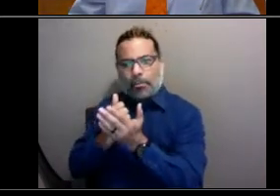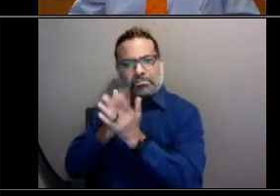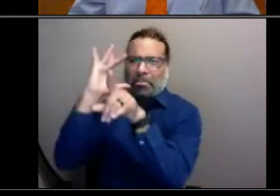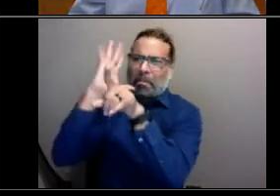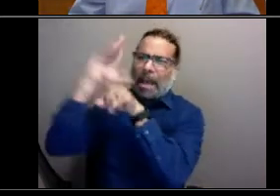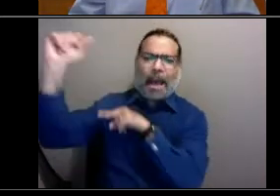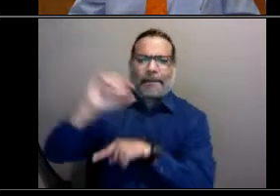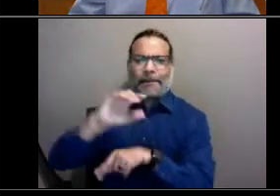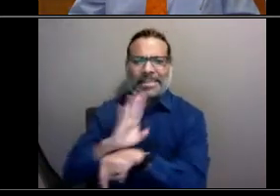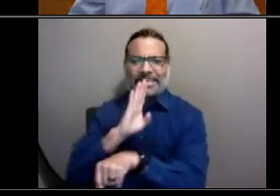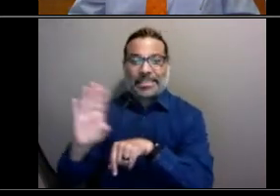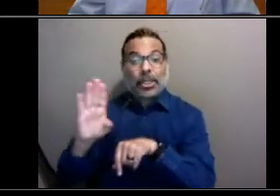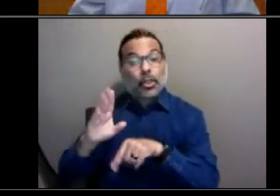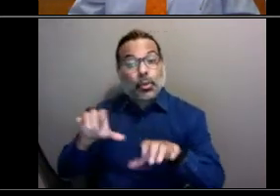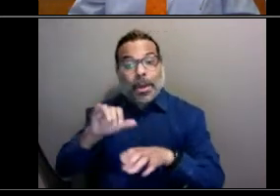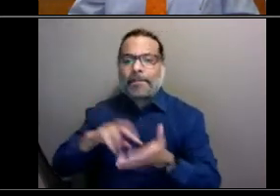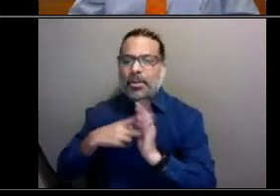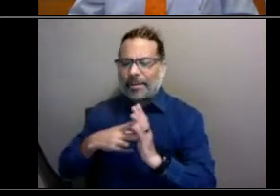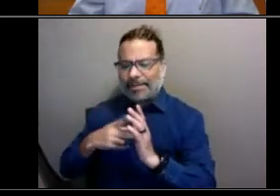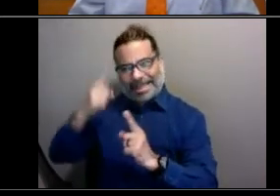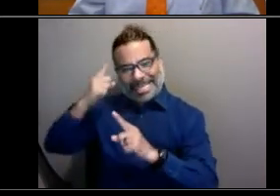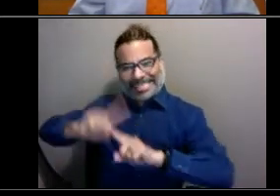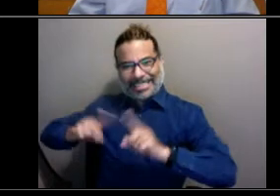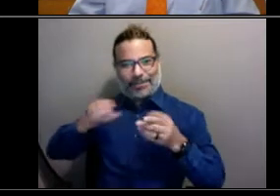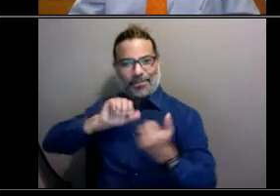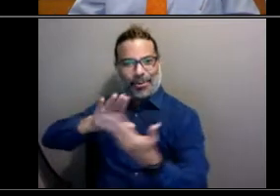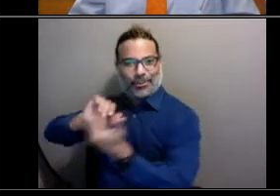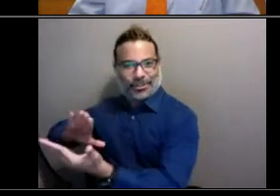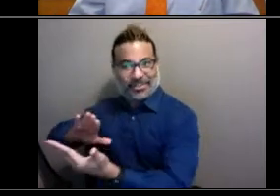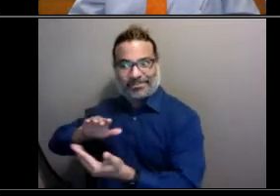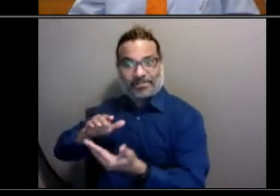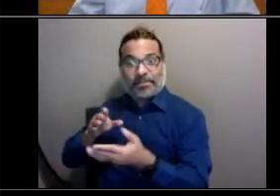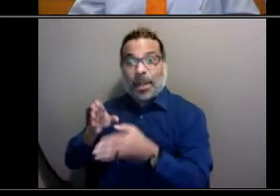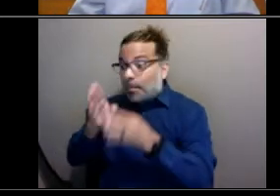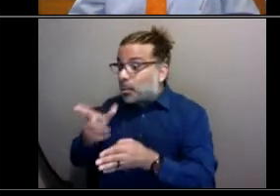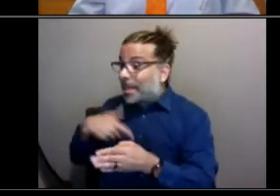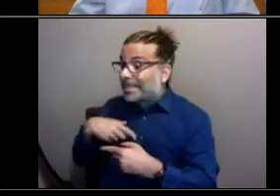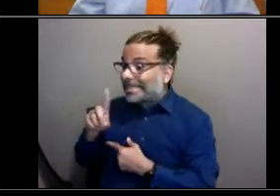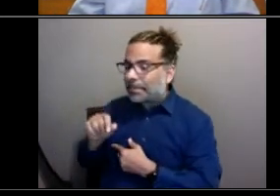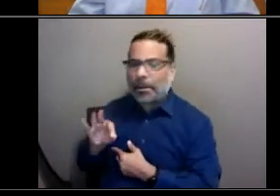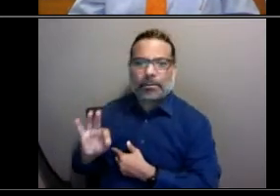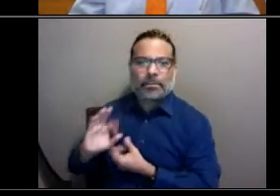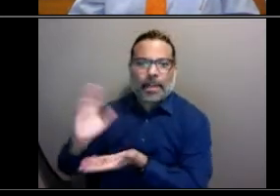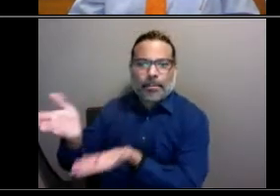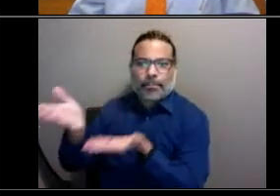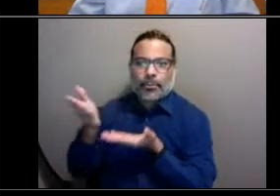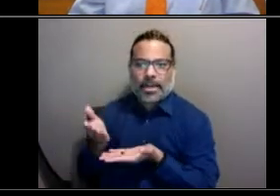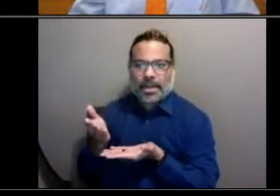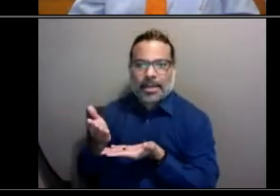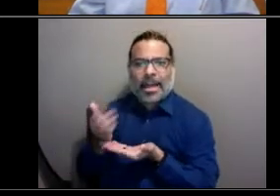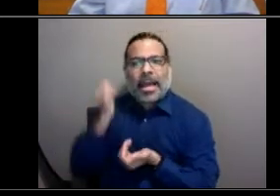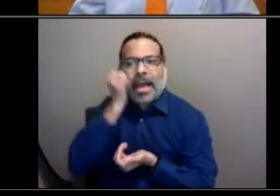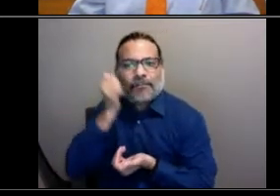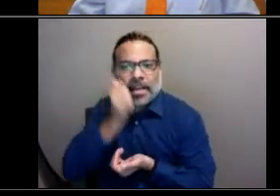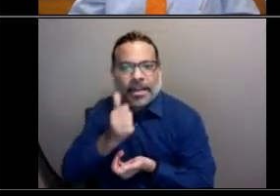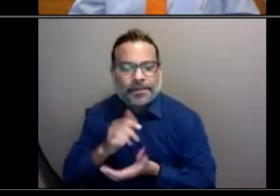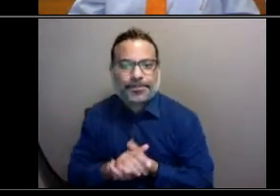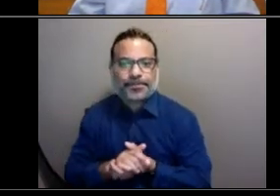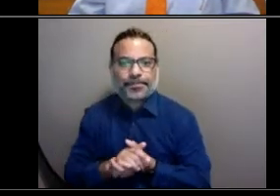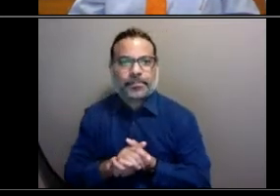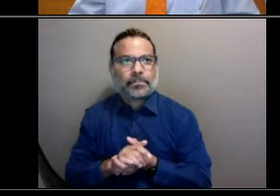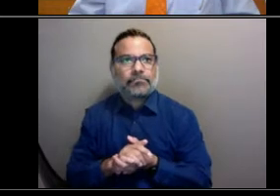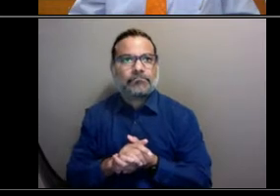you need to think differently. And I think that's something that associates with disabilities bring to the table every day of the week. You know, we